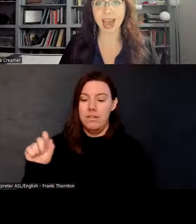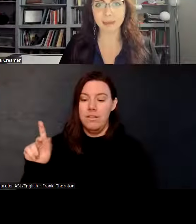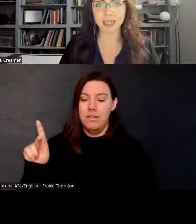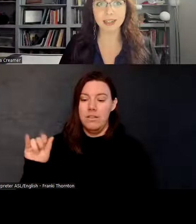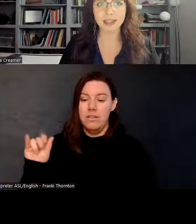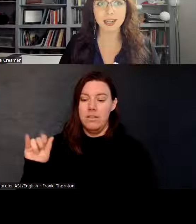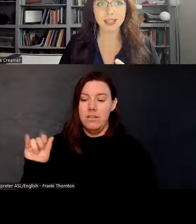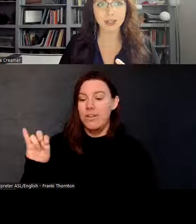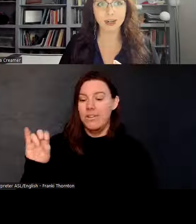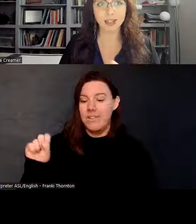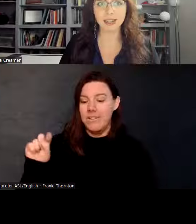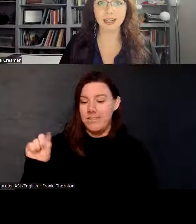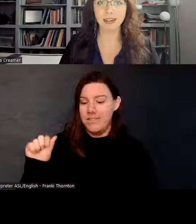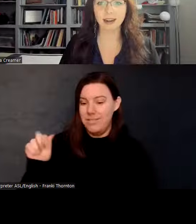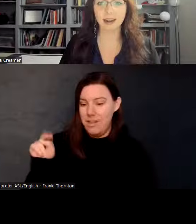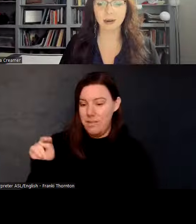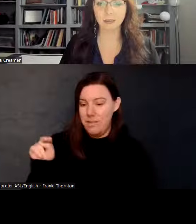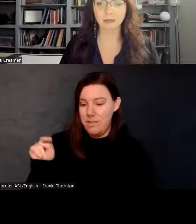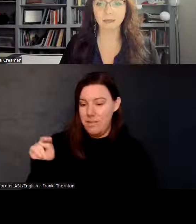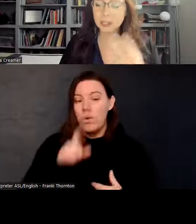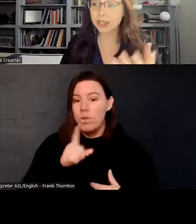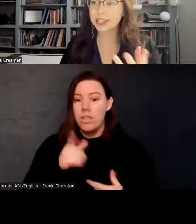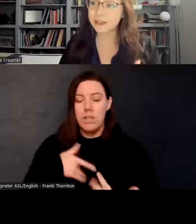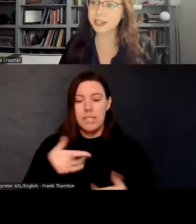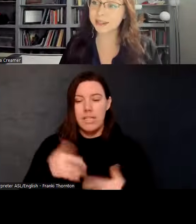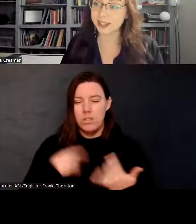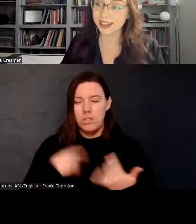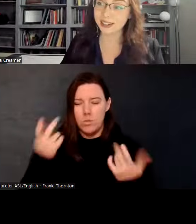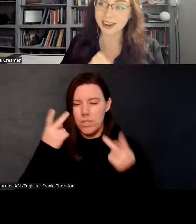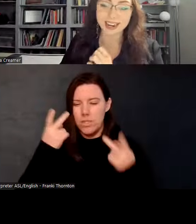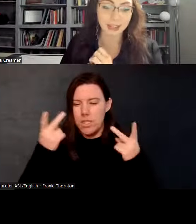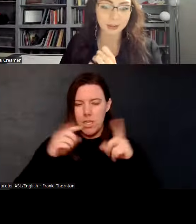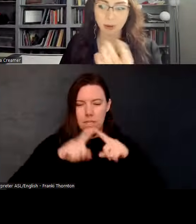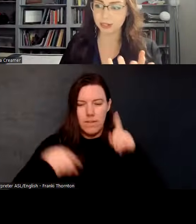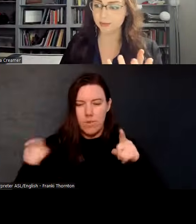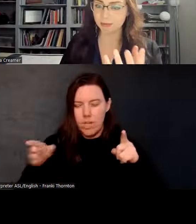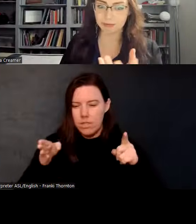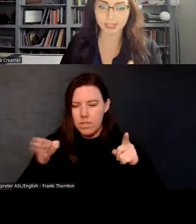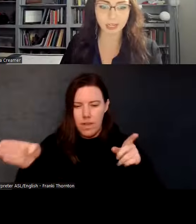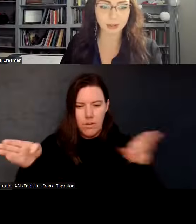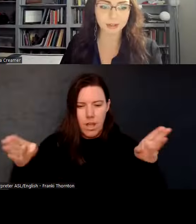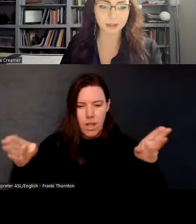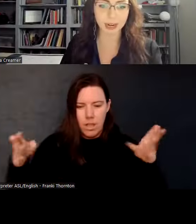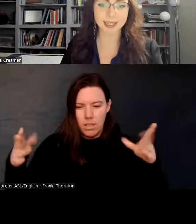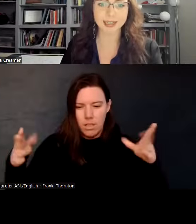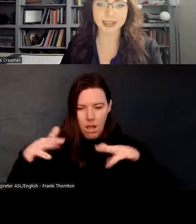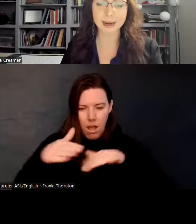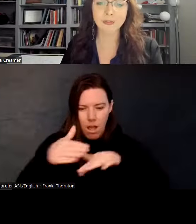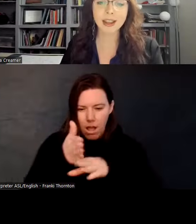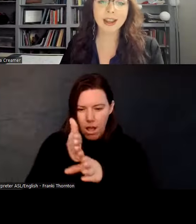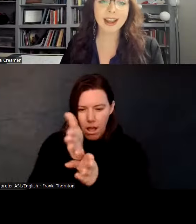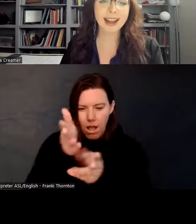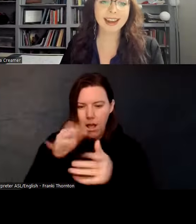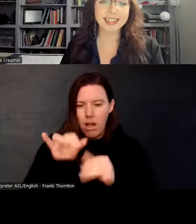really happy to start seeing interest. First of all, thank you, guys. Thank you, almost 600 of you for coming here